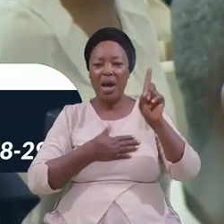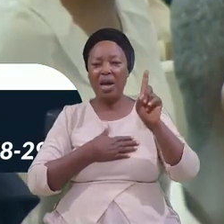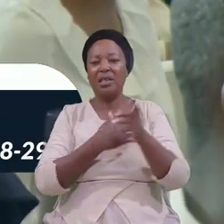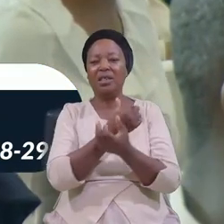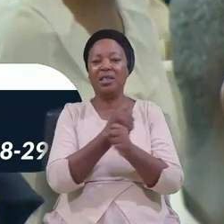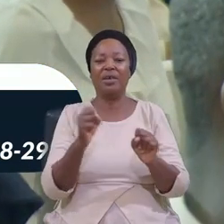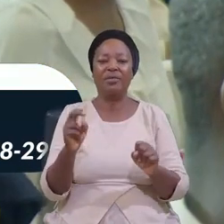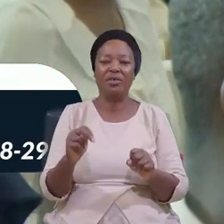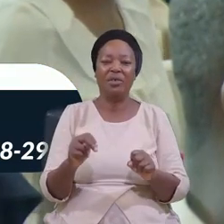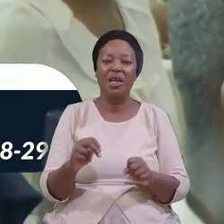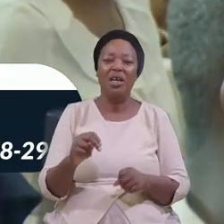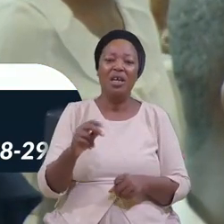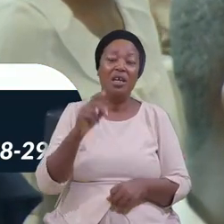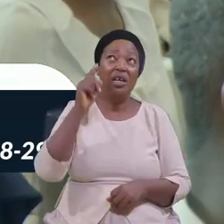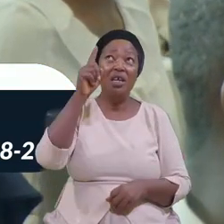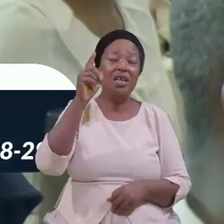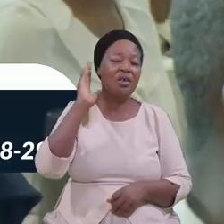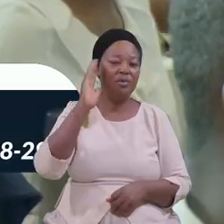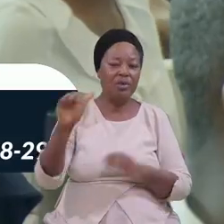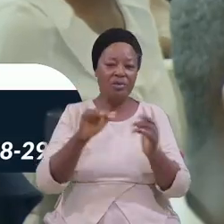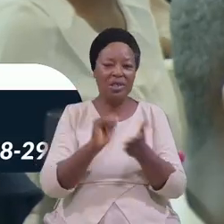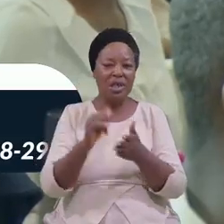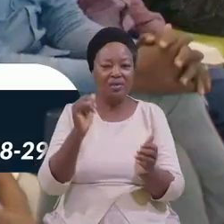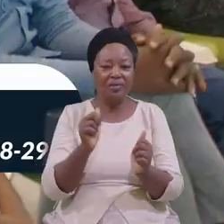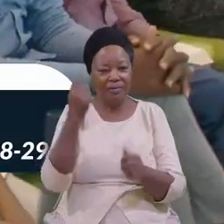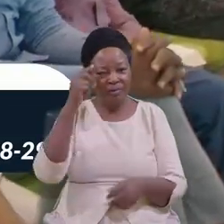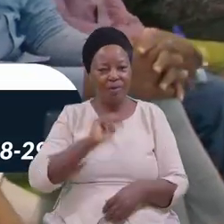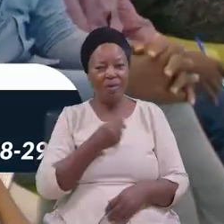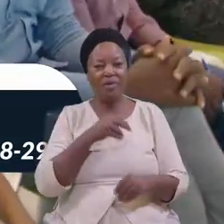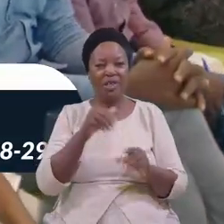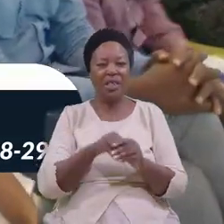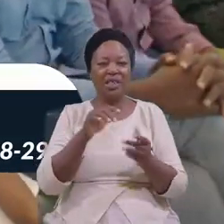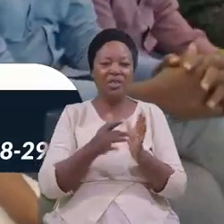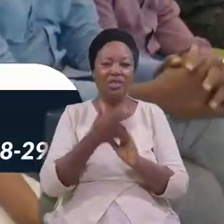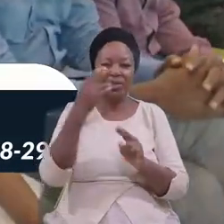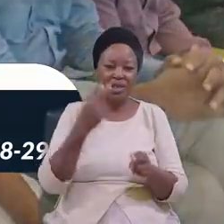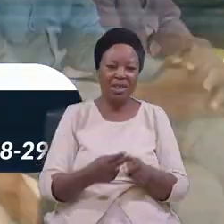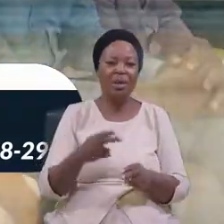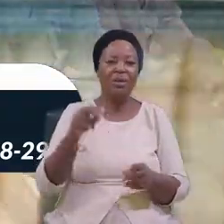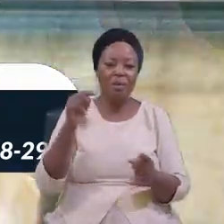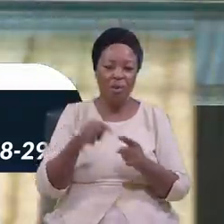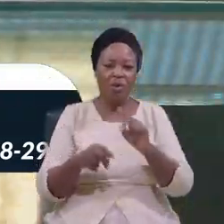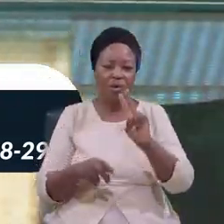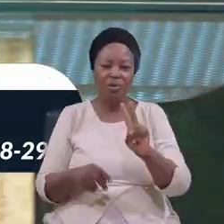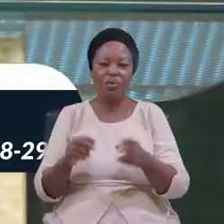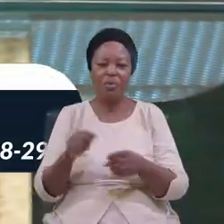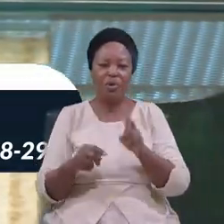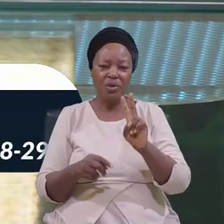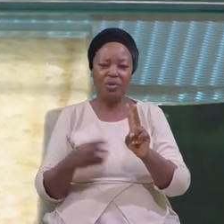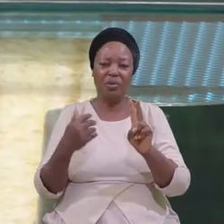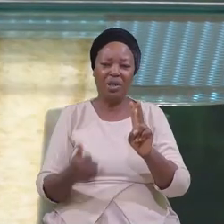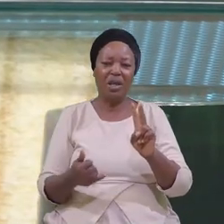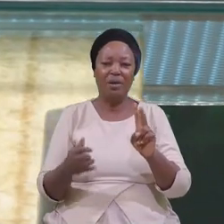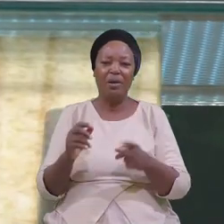salvation. He will do that for us in Jesus' name. We're coming to point number two here. Point